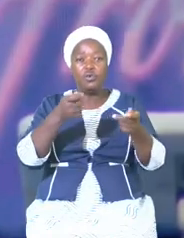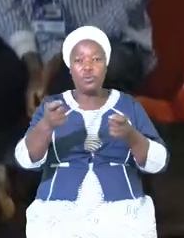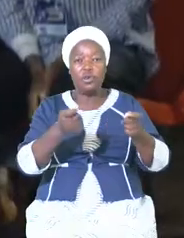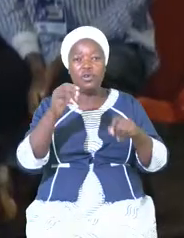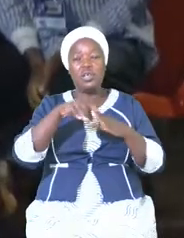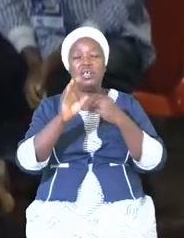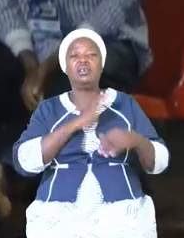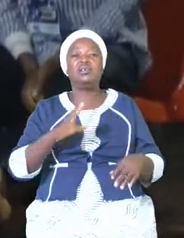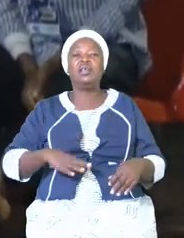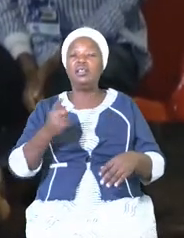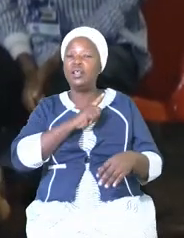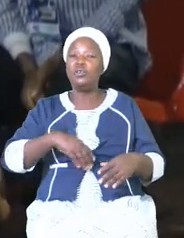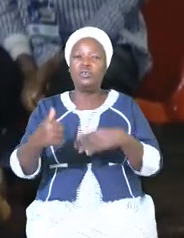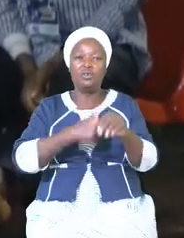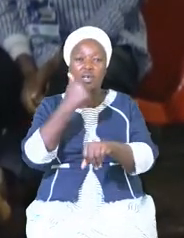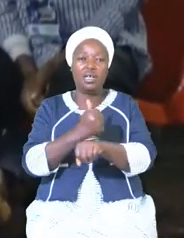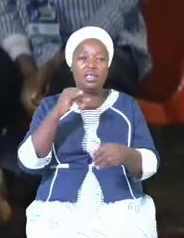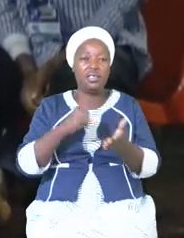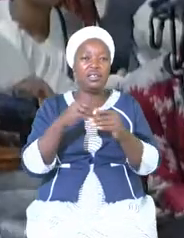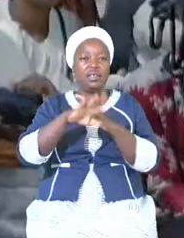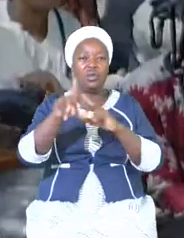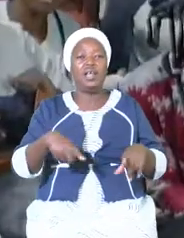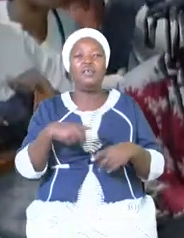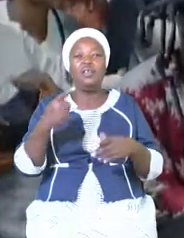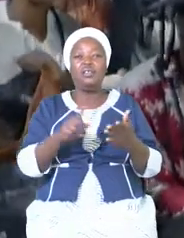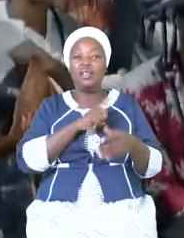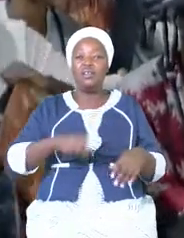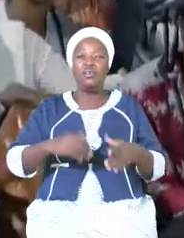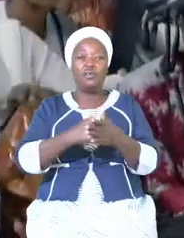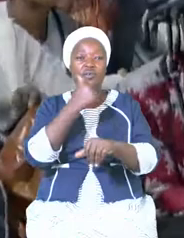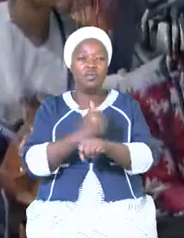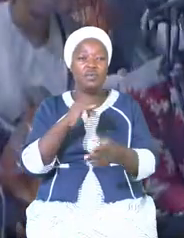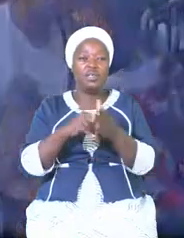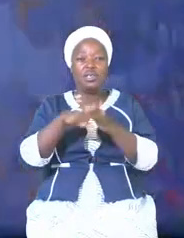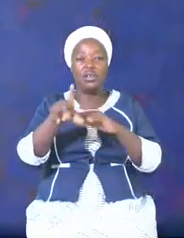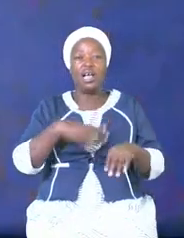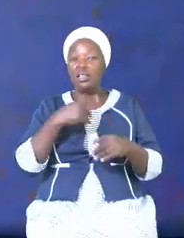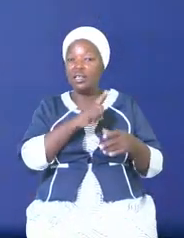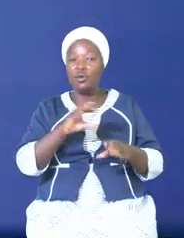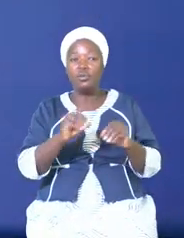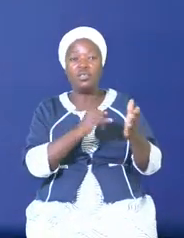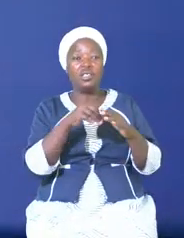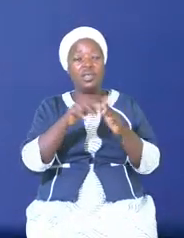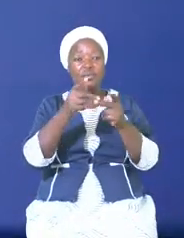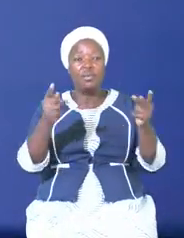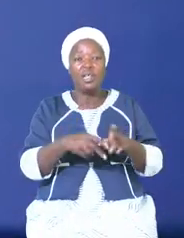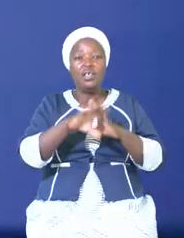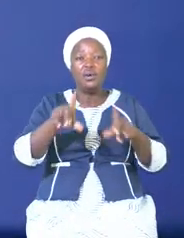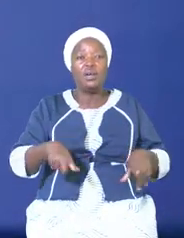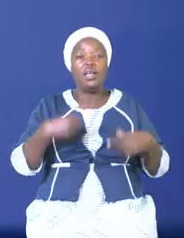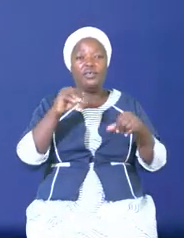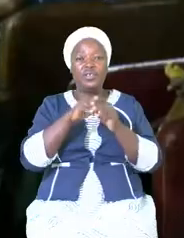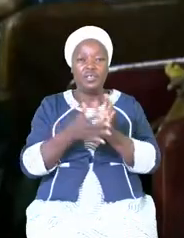life. The Lord confirm it in your life. And the Lord put it in place in your life in